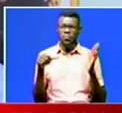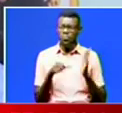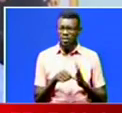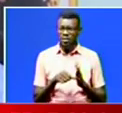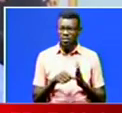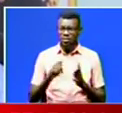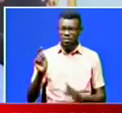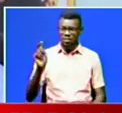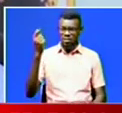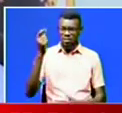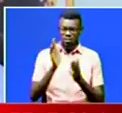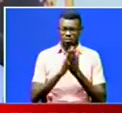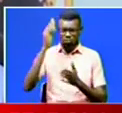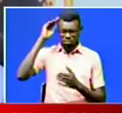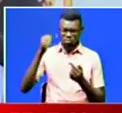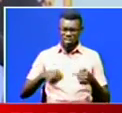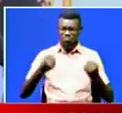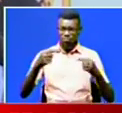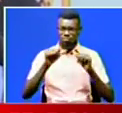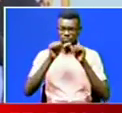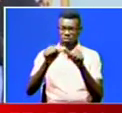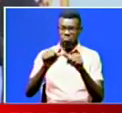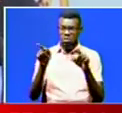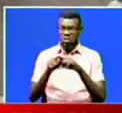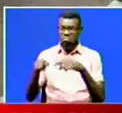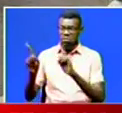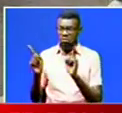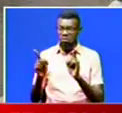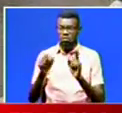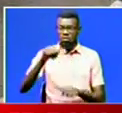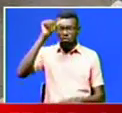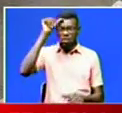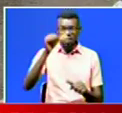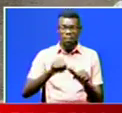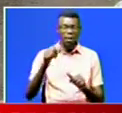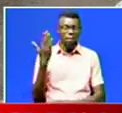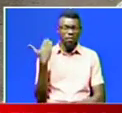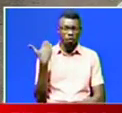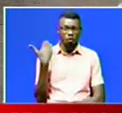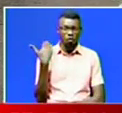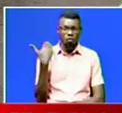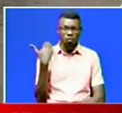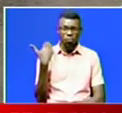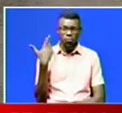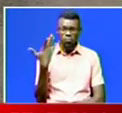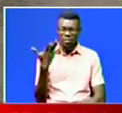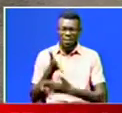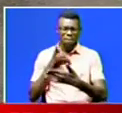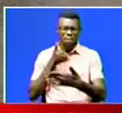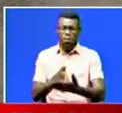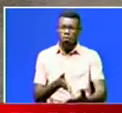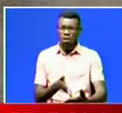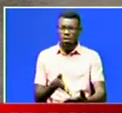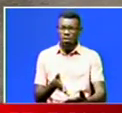long-standing relations between the two nations, as he also revisited another protest against a pre-existing restriction